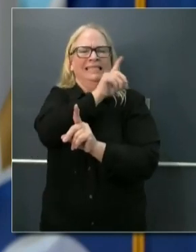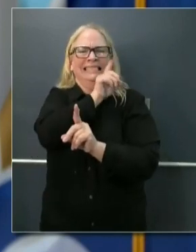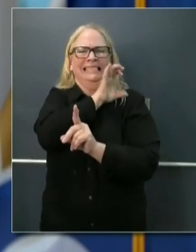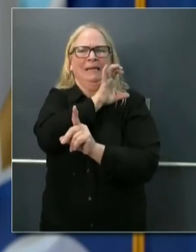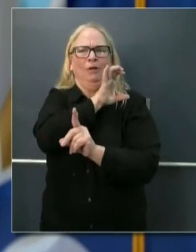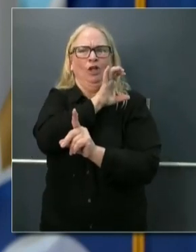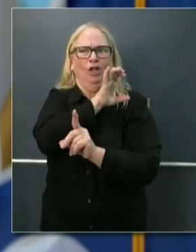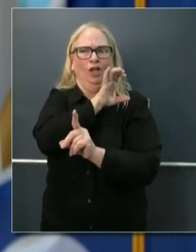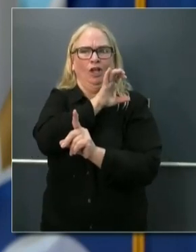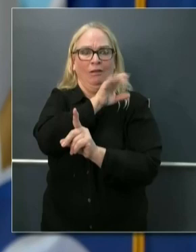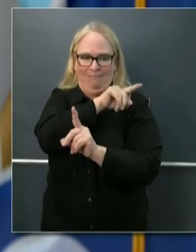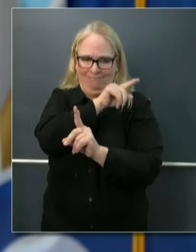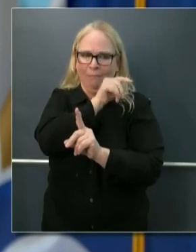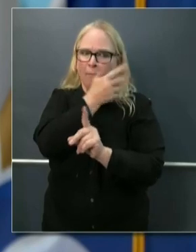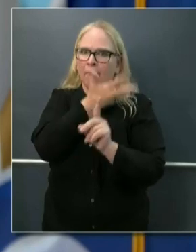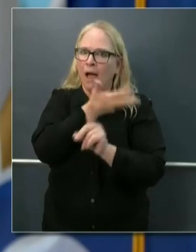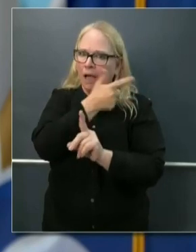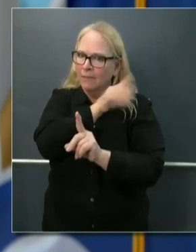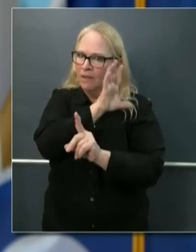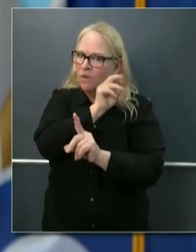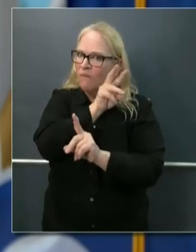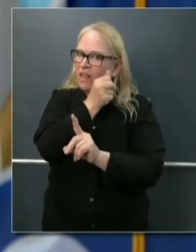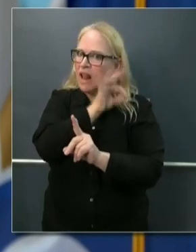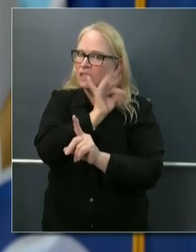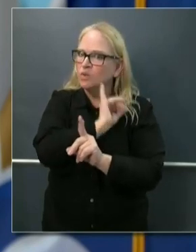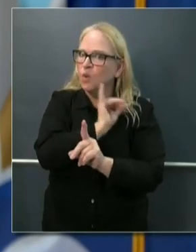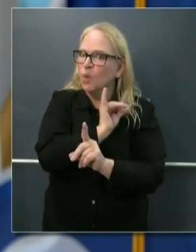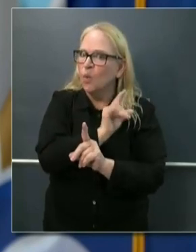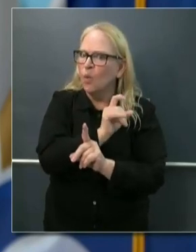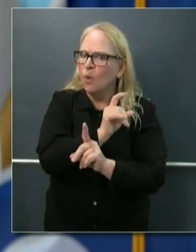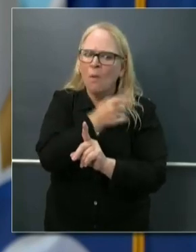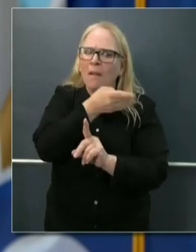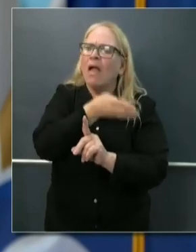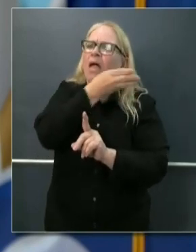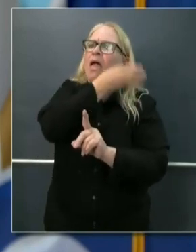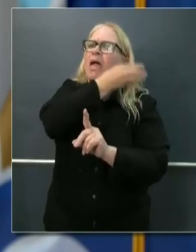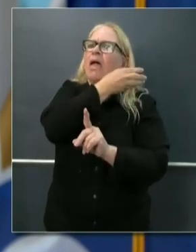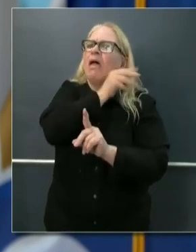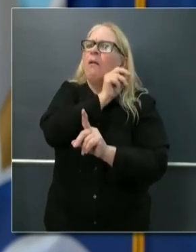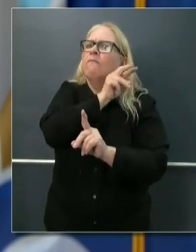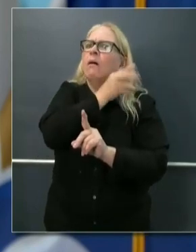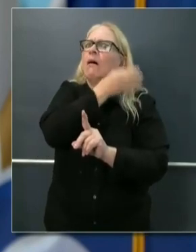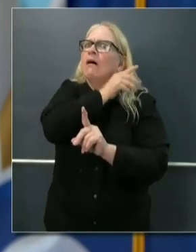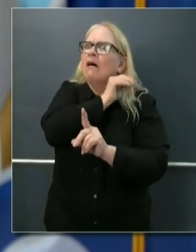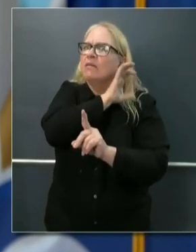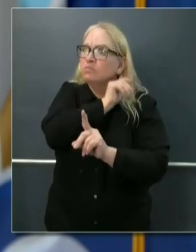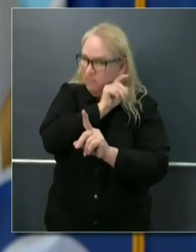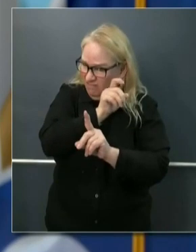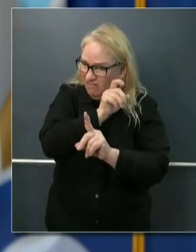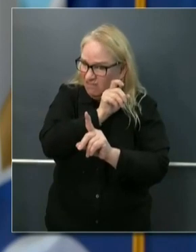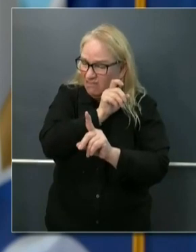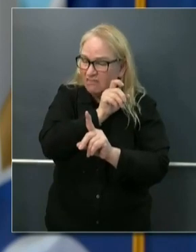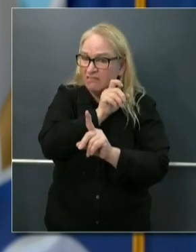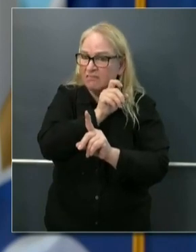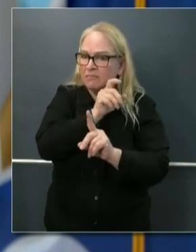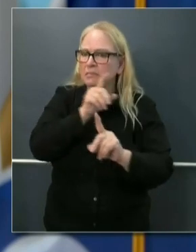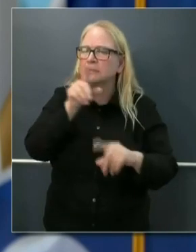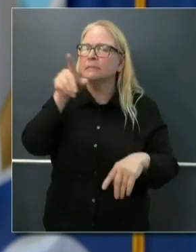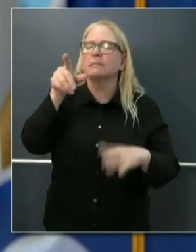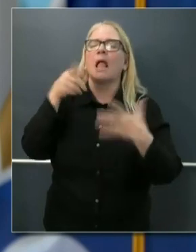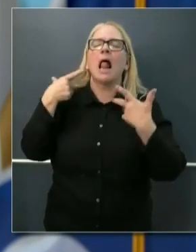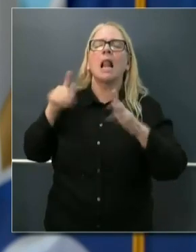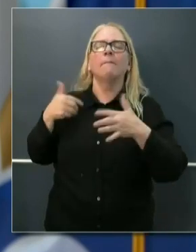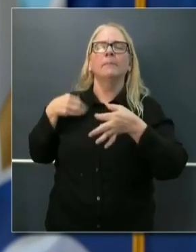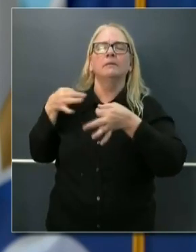hope to learn by searching for possibly earlier deaths? Yeah, let me ask, in fact, just because they're here. Dr. Galley is